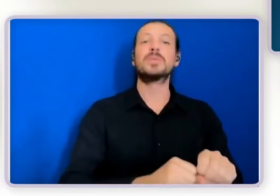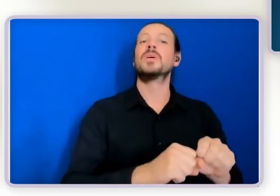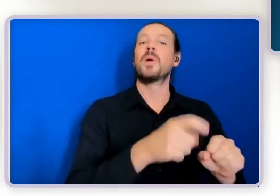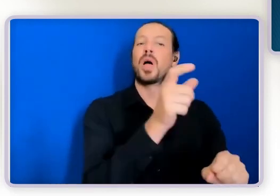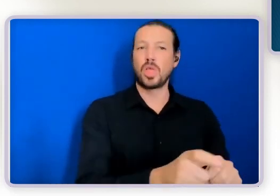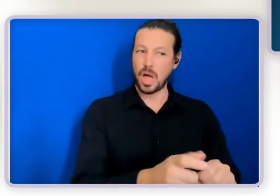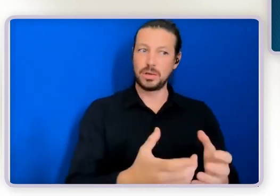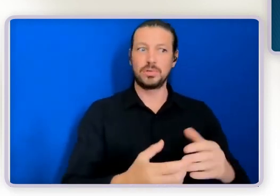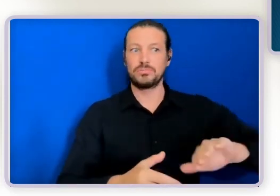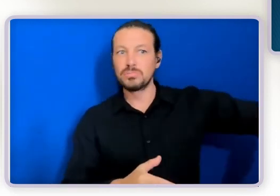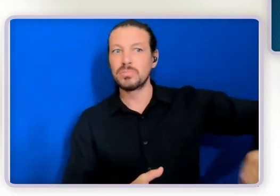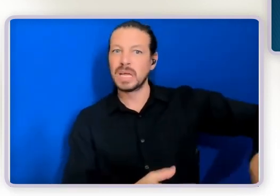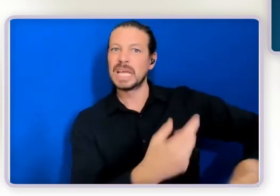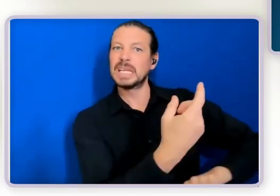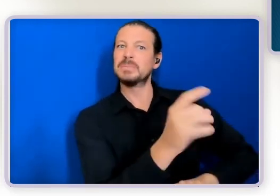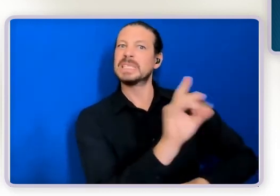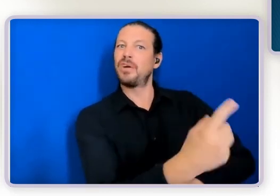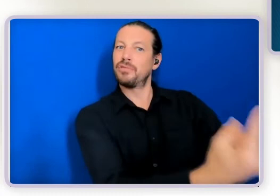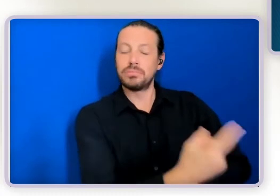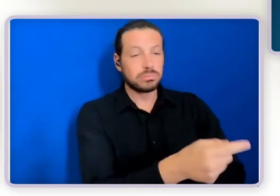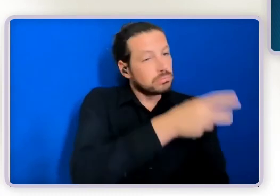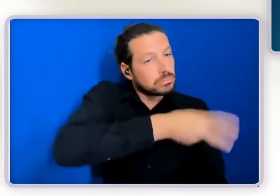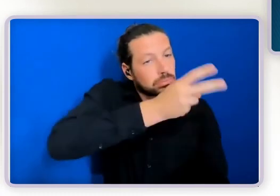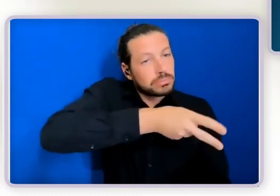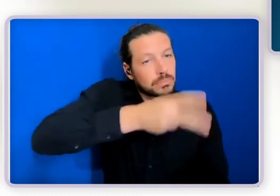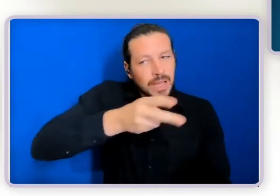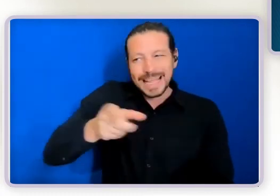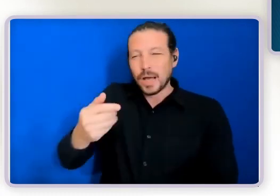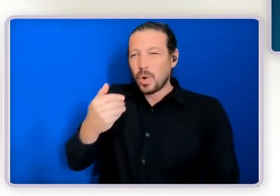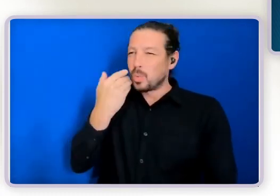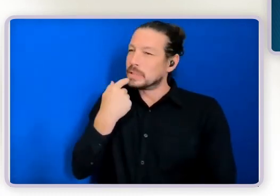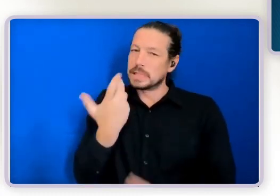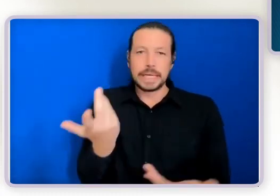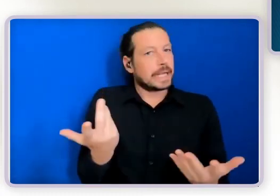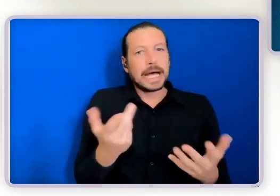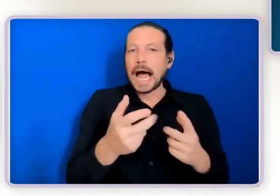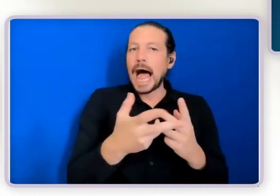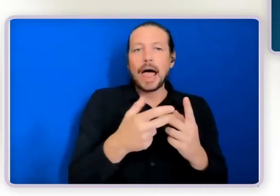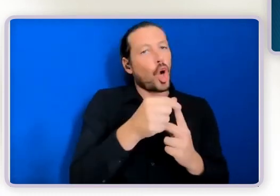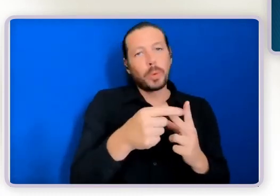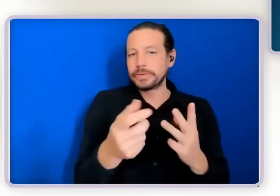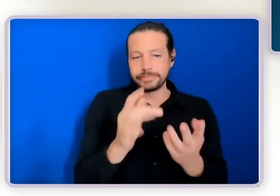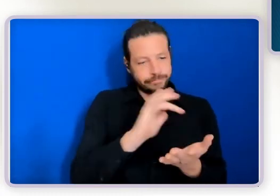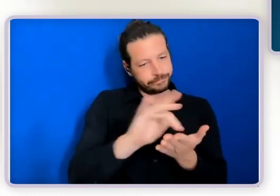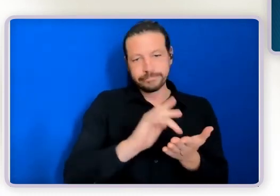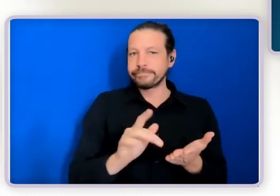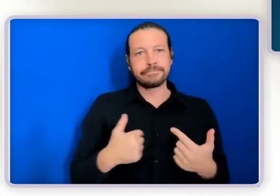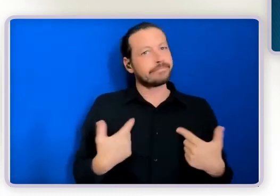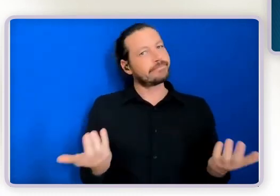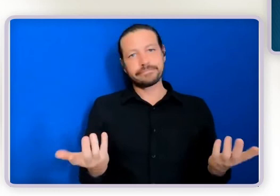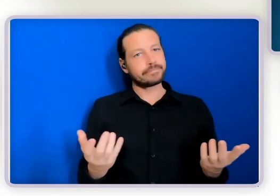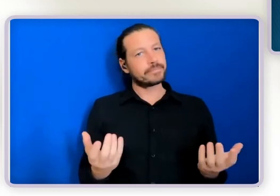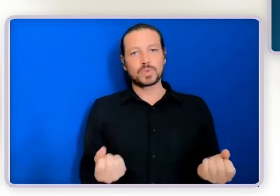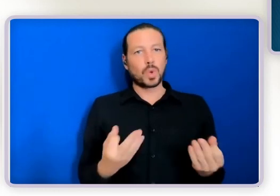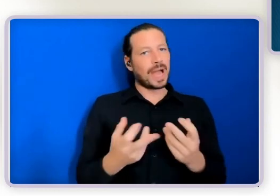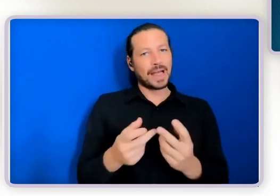over again. And each time they said it was a last resort and they had no other option. They did not do a functional behaviour